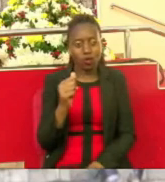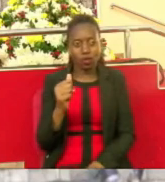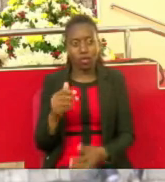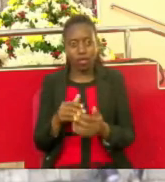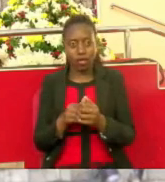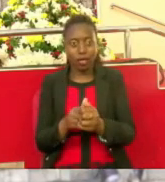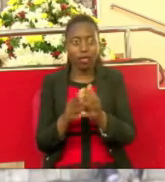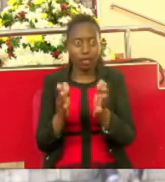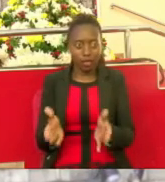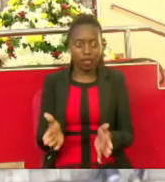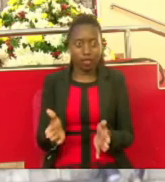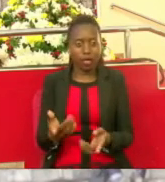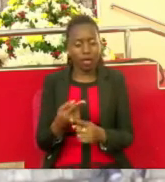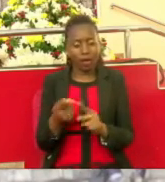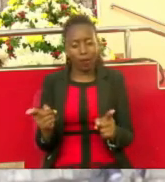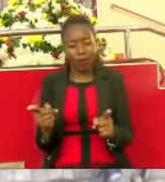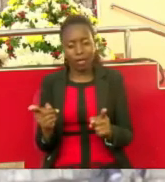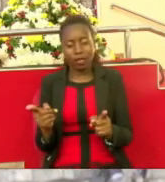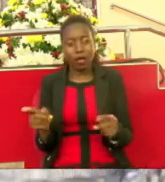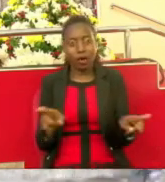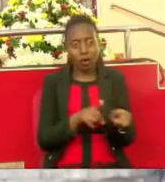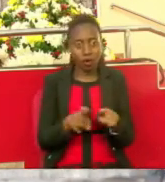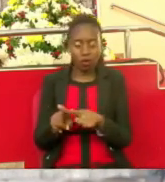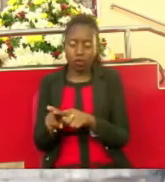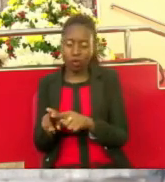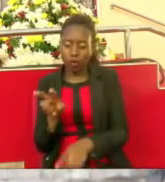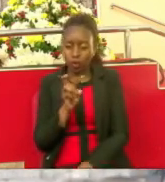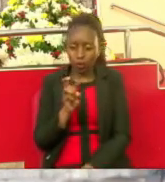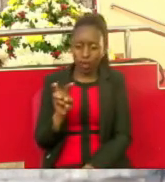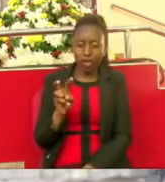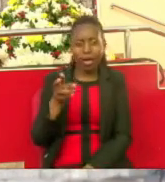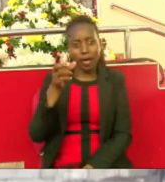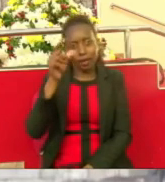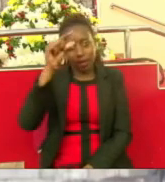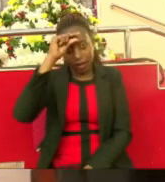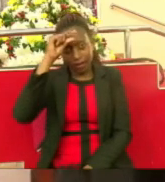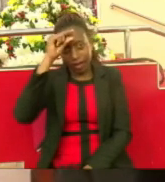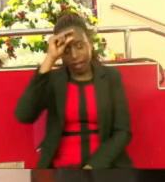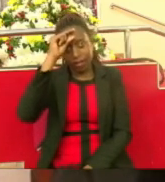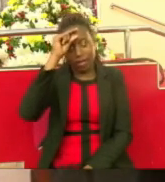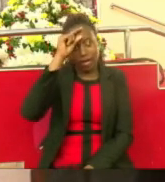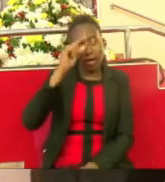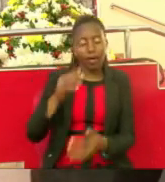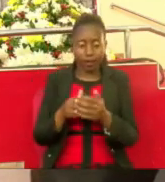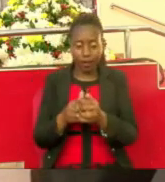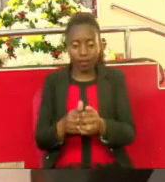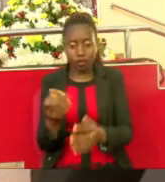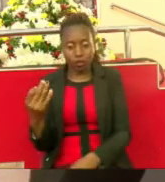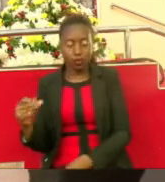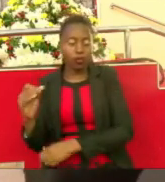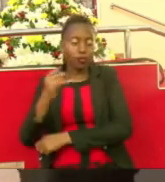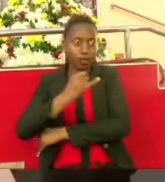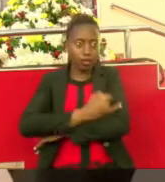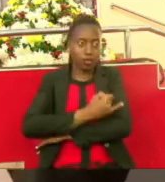kamili. But more so looking into the governance and the strategic direction of the institution. Lakini kuangalia sana sana uongozi na mustakabali wa taasisi.